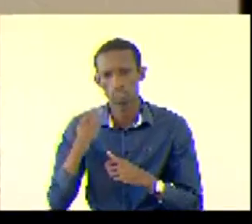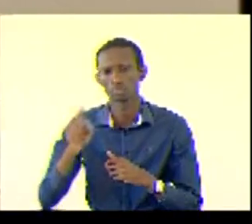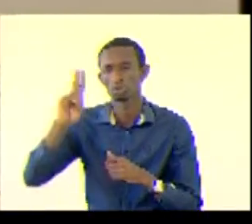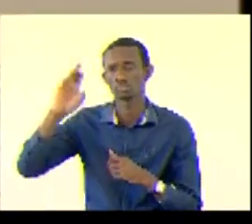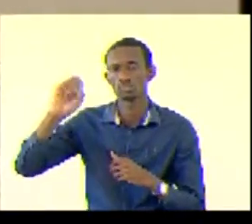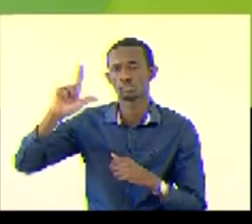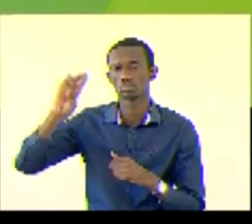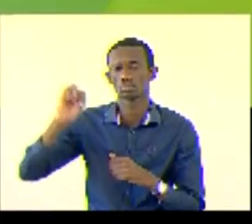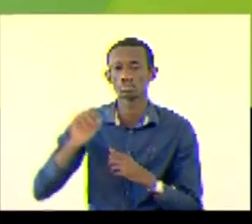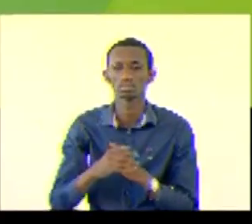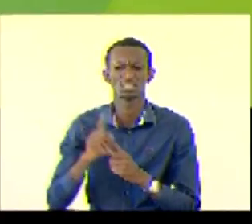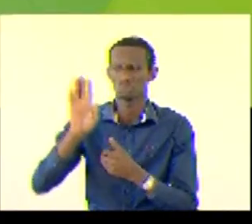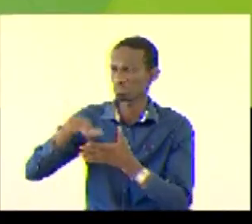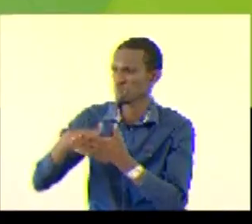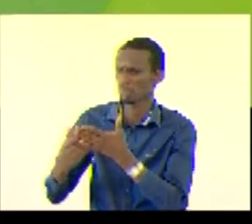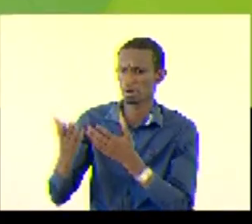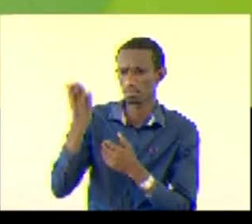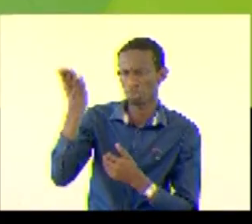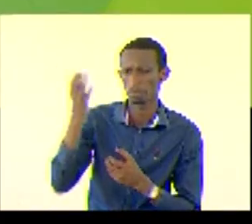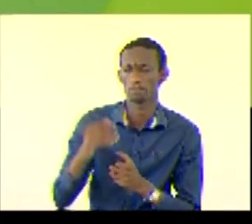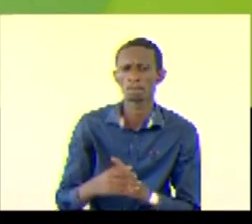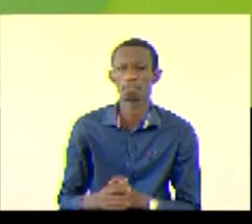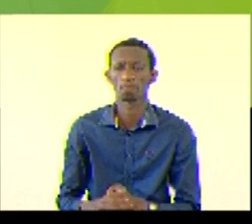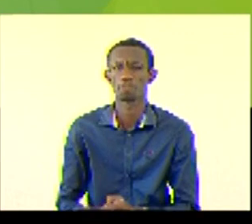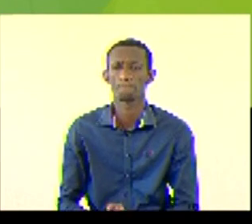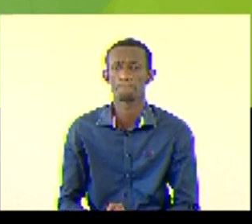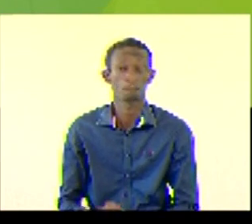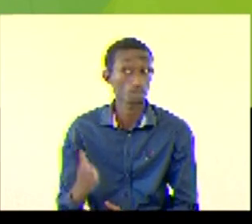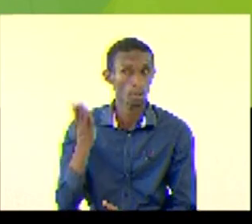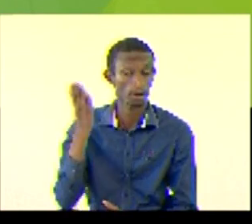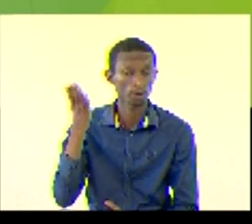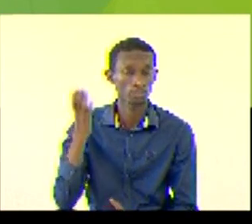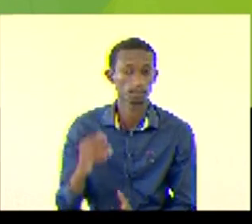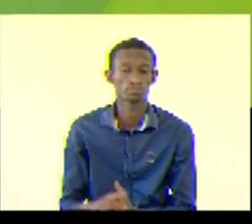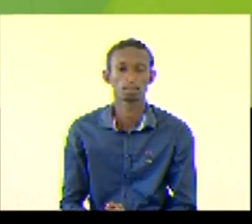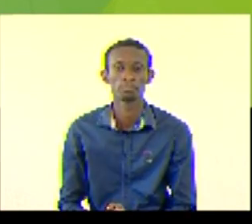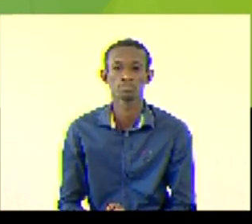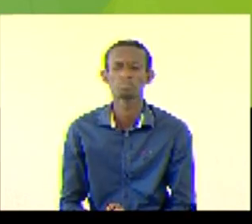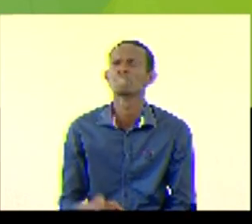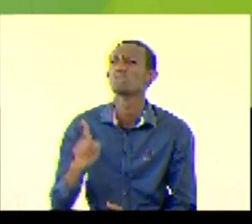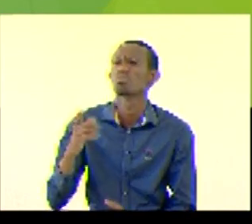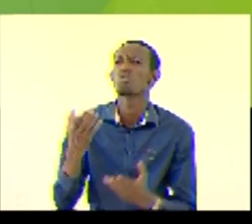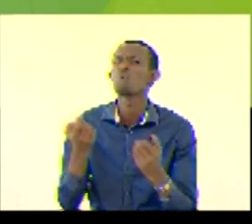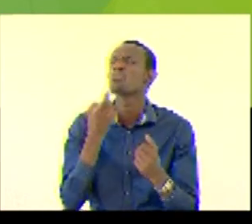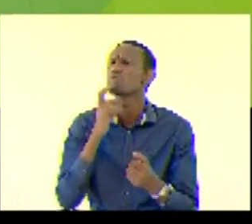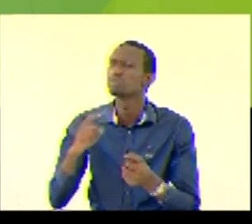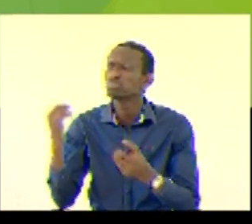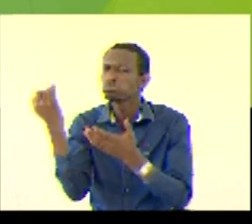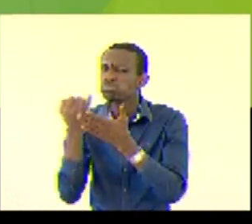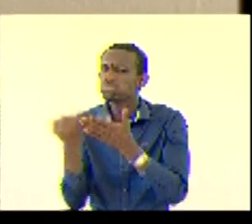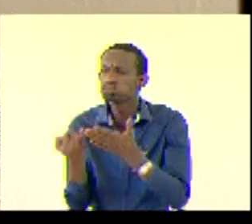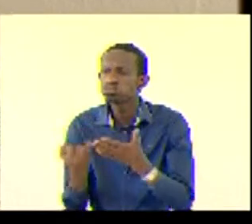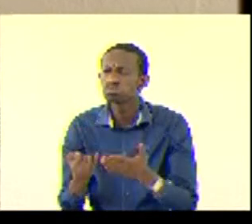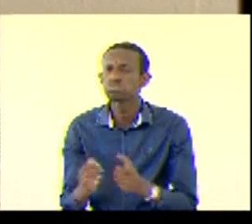sketch graph. So this is, so here, you will have to draw, make